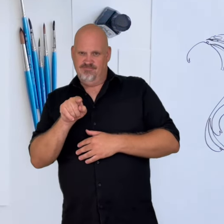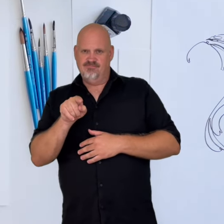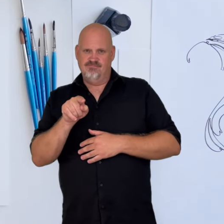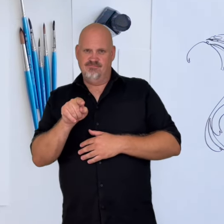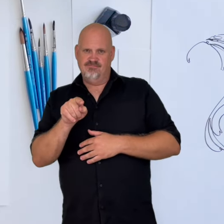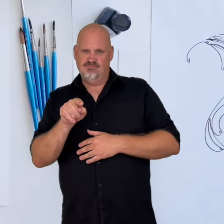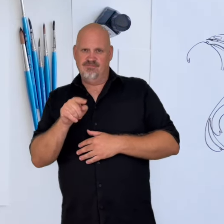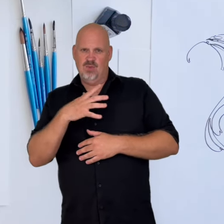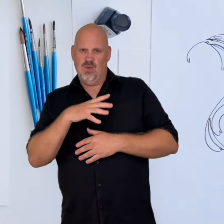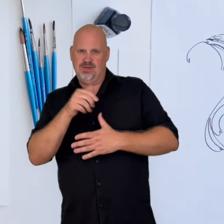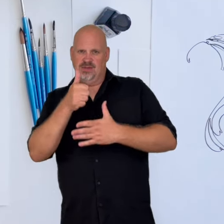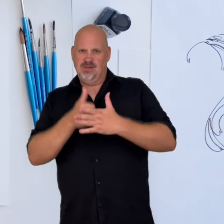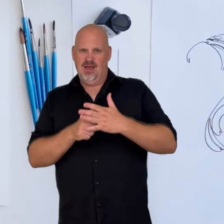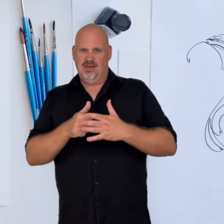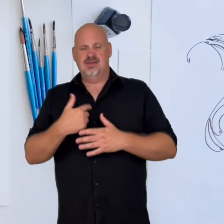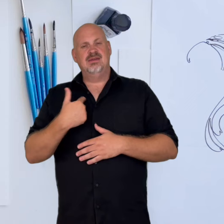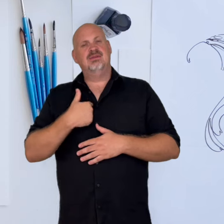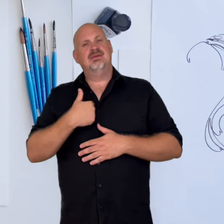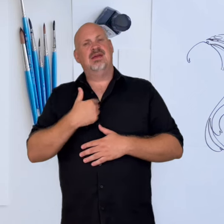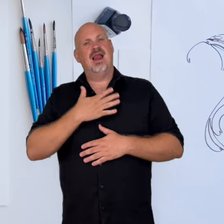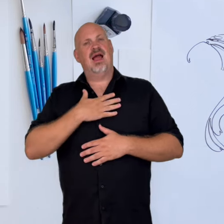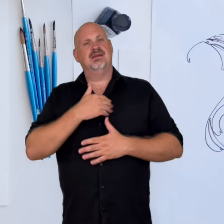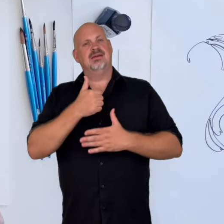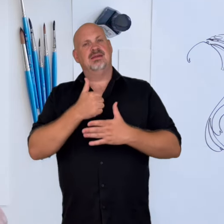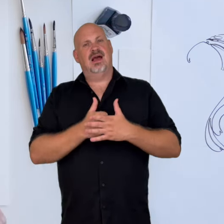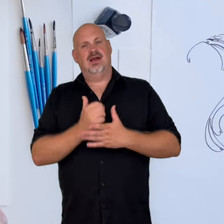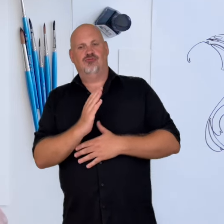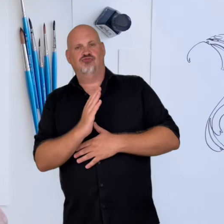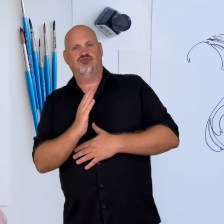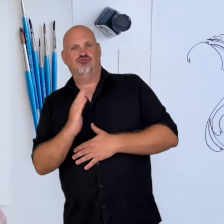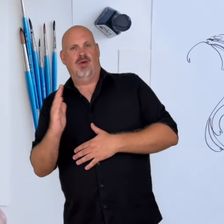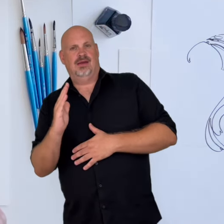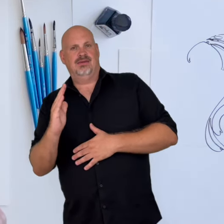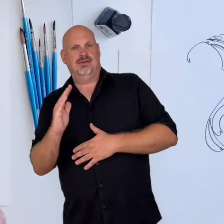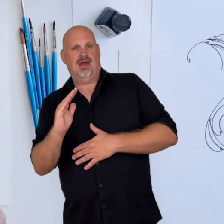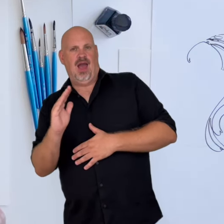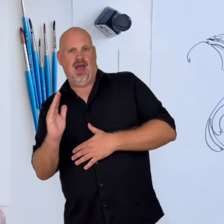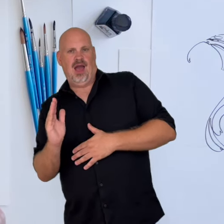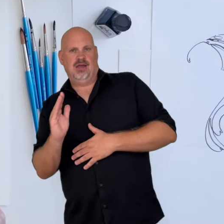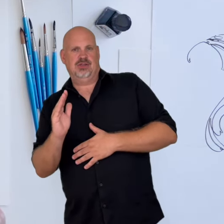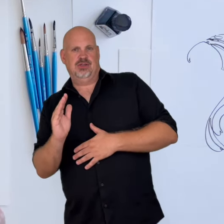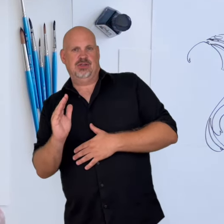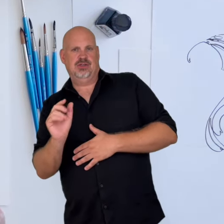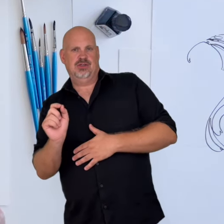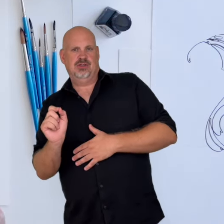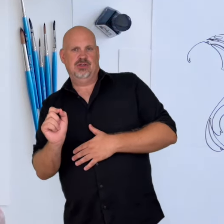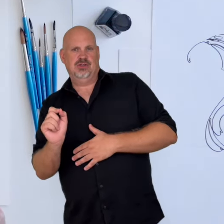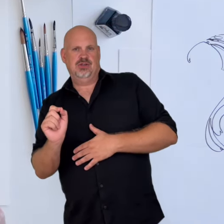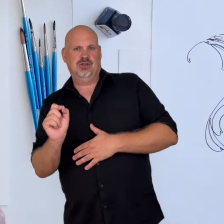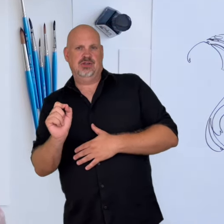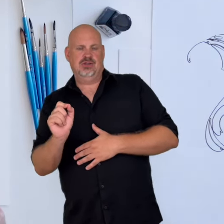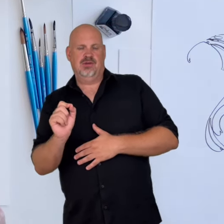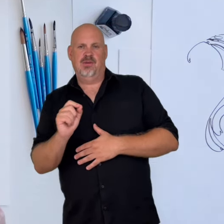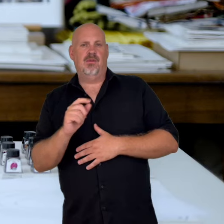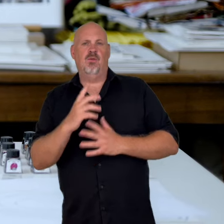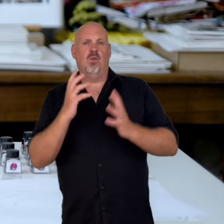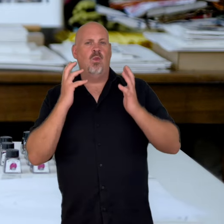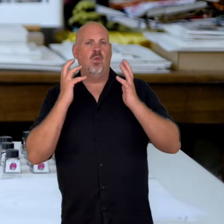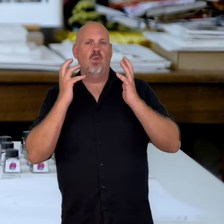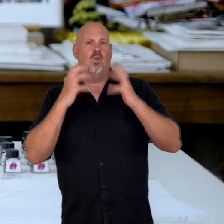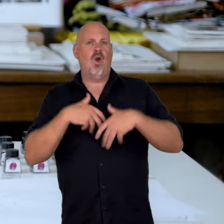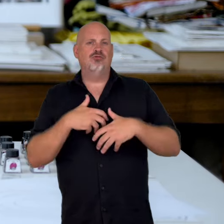middle of the page here, and then look across and then see where you want to start. I